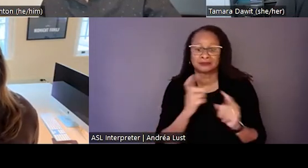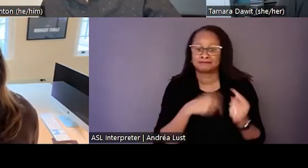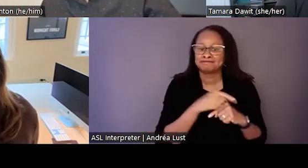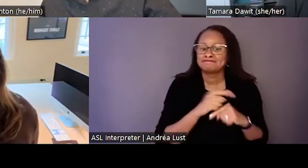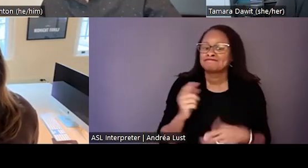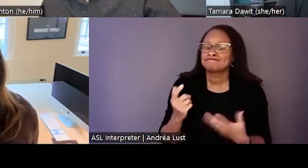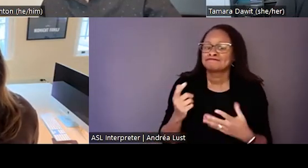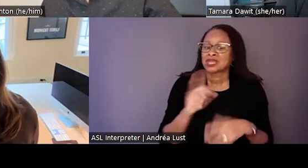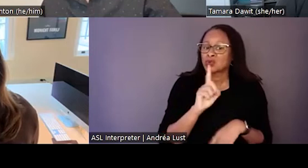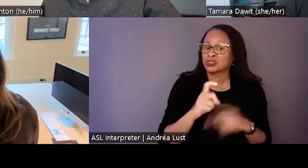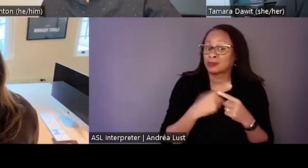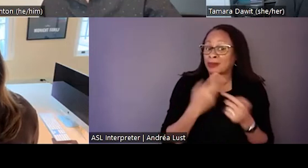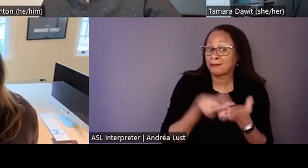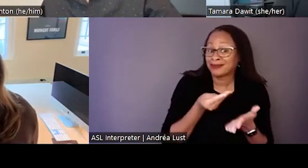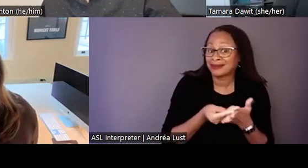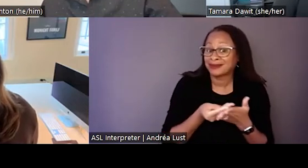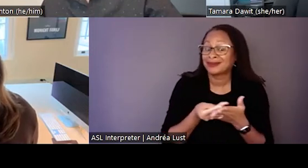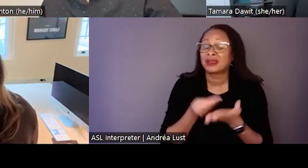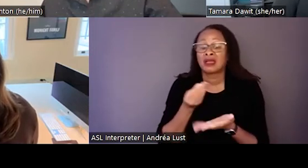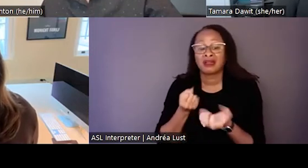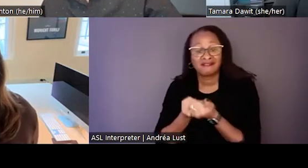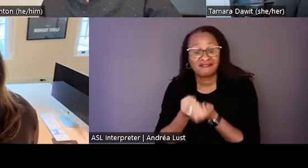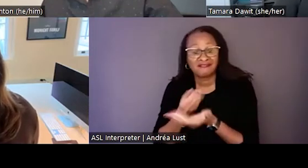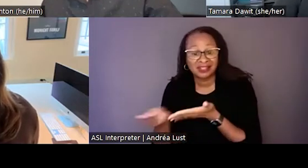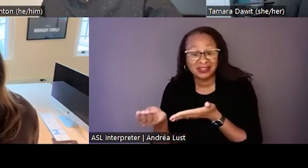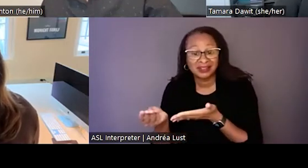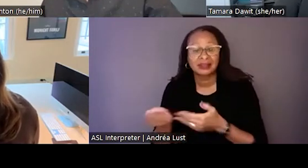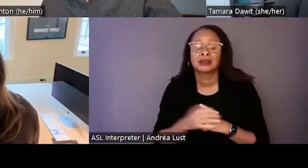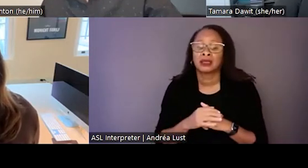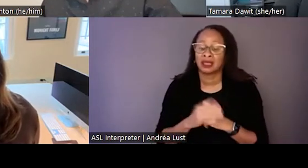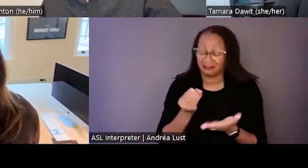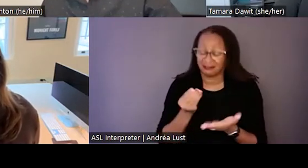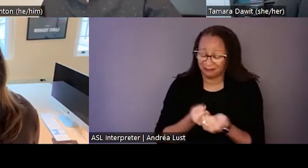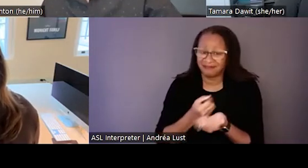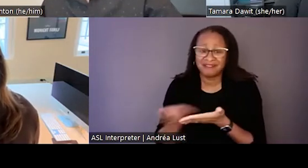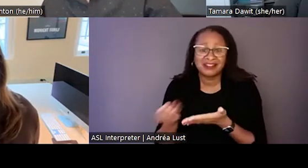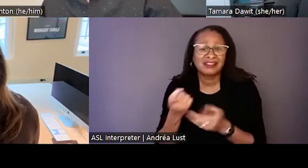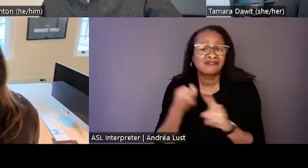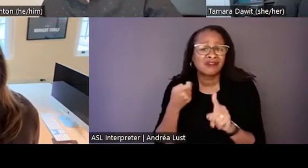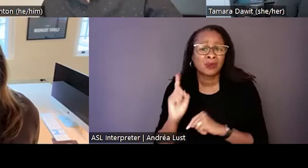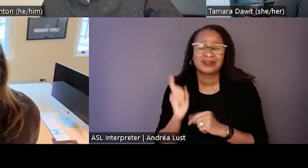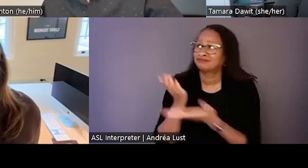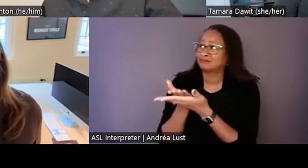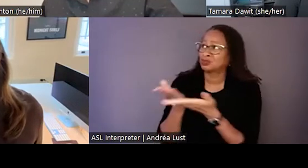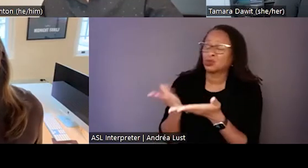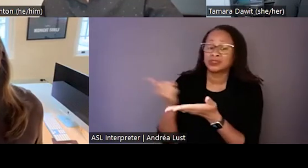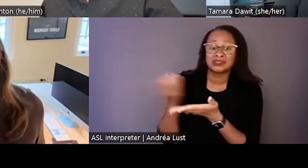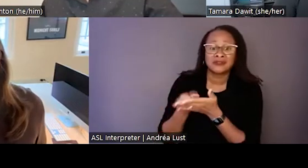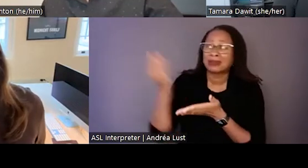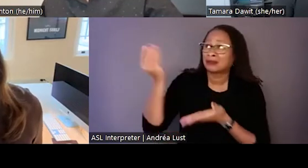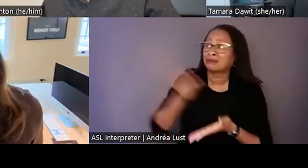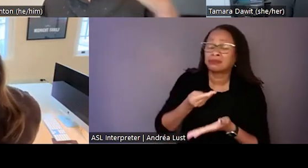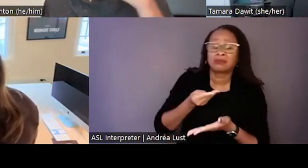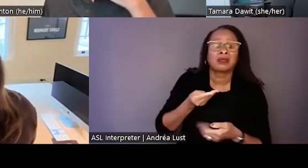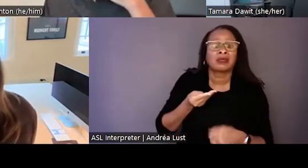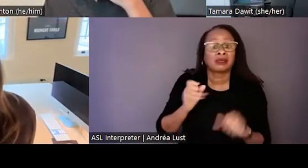questions of money, funding, where this funding comes from, what is the sources of the money? Could we